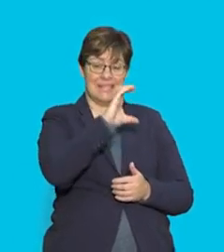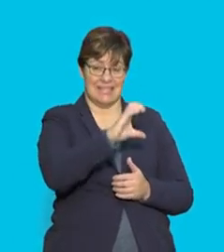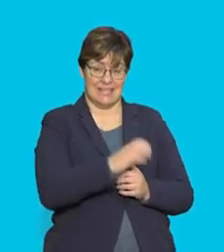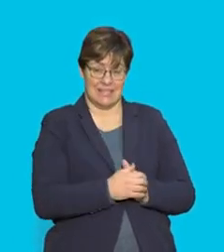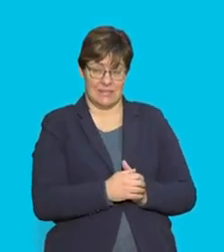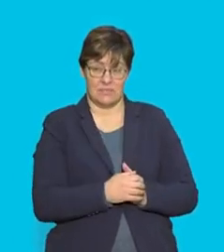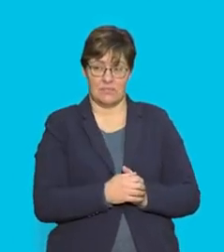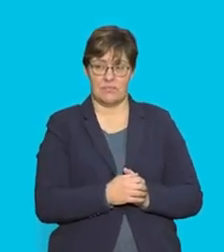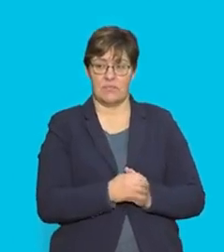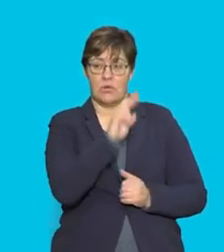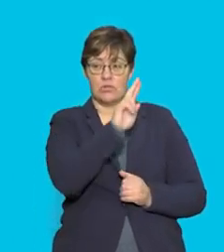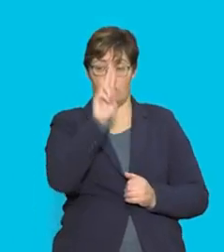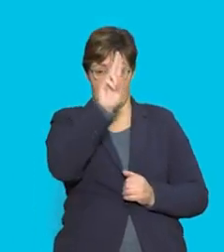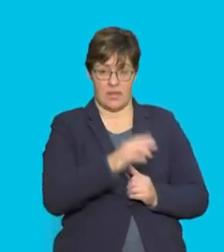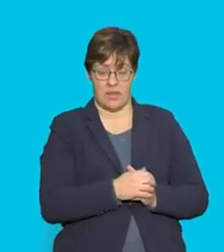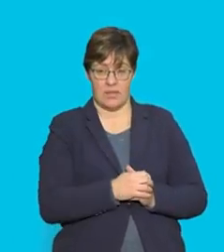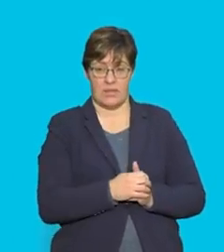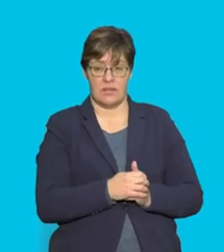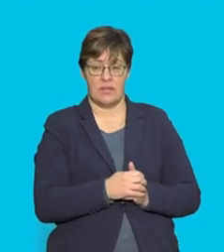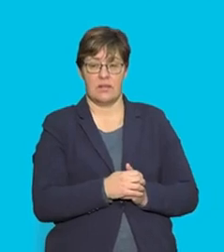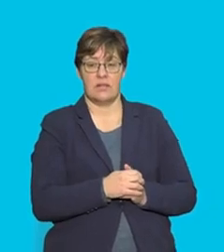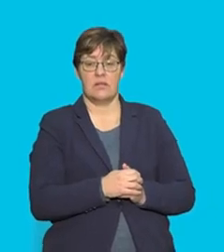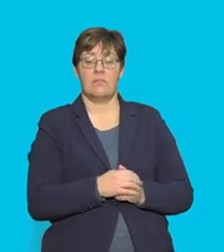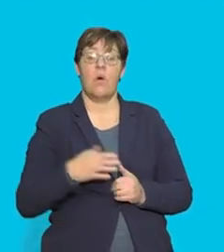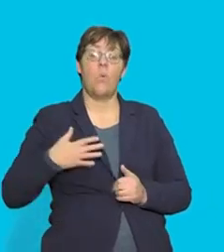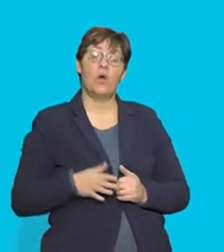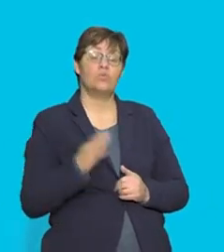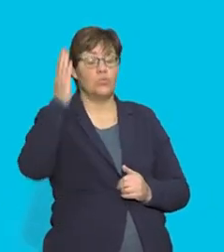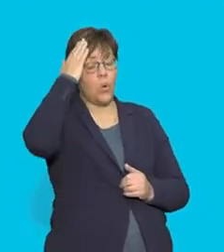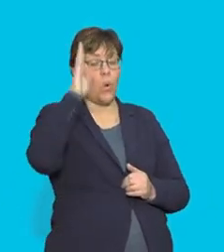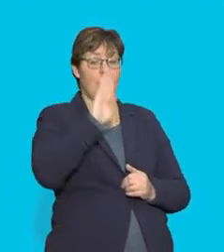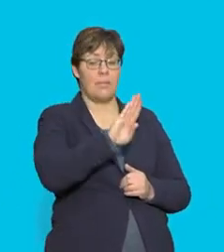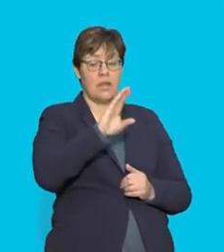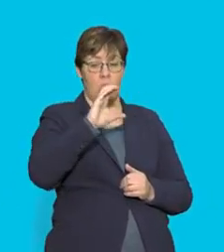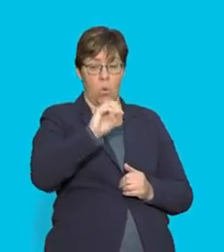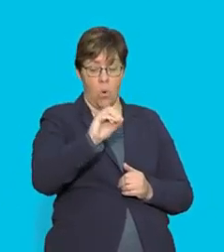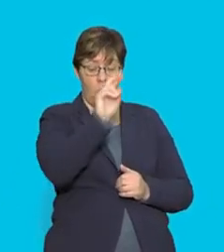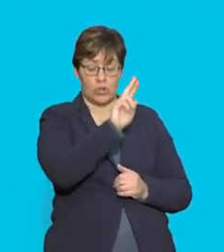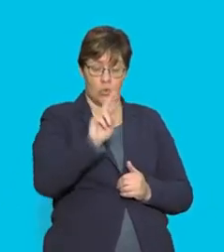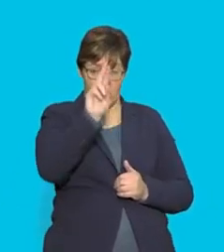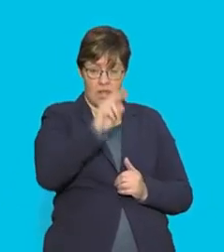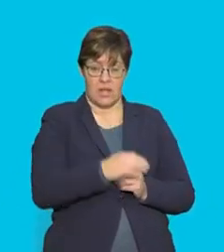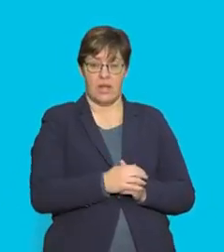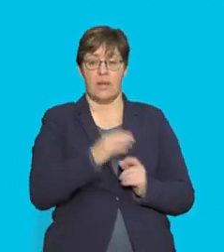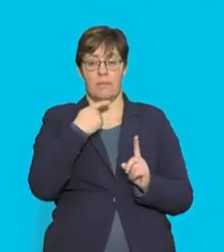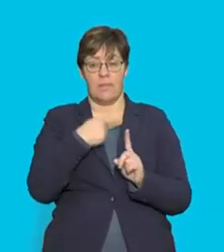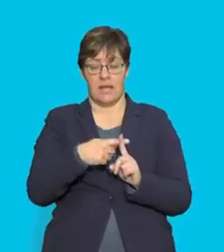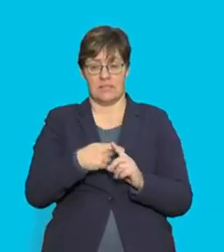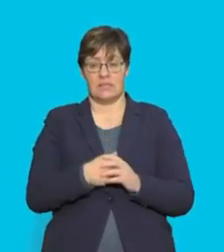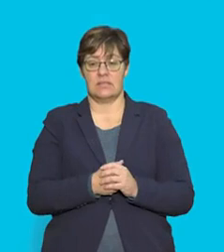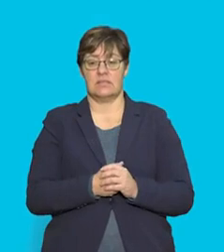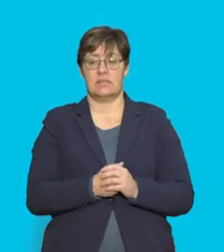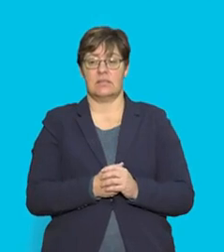is BC squared. Now I want to know what is BO squared